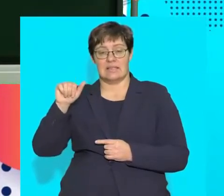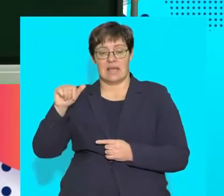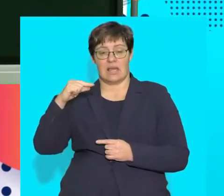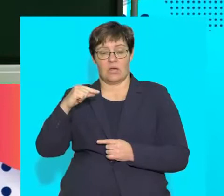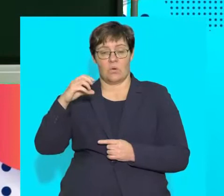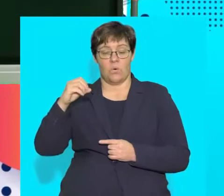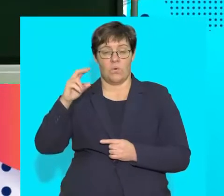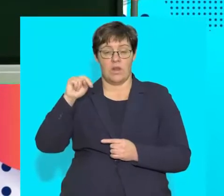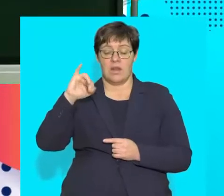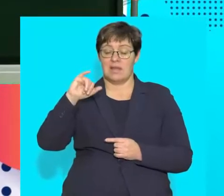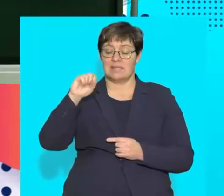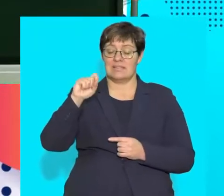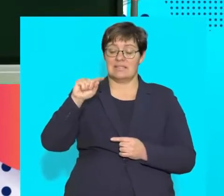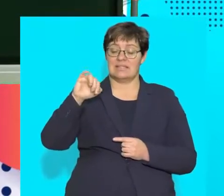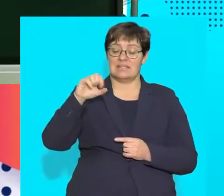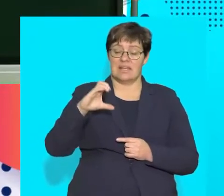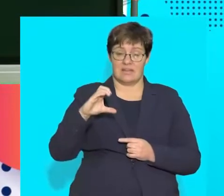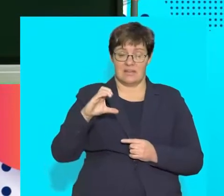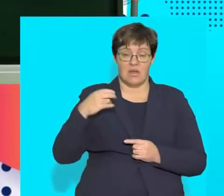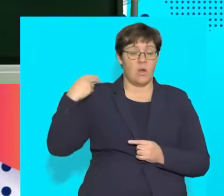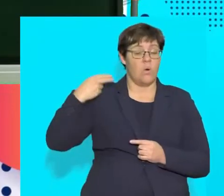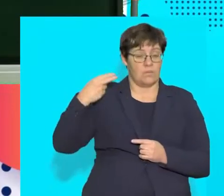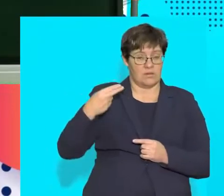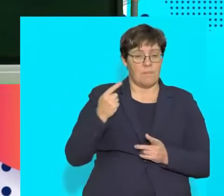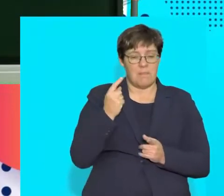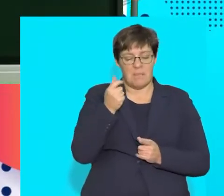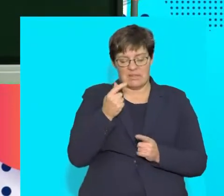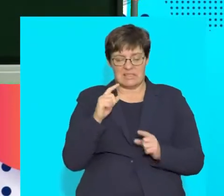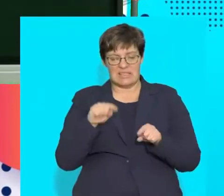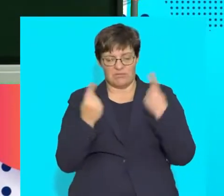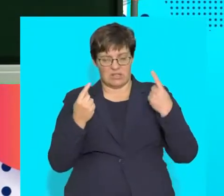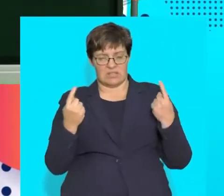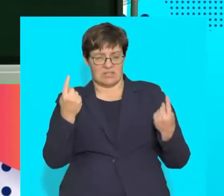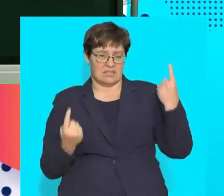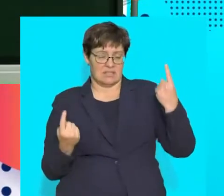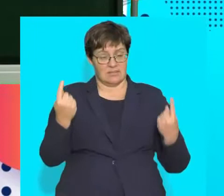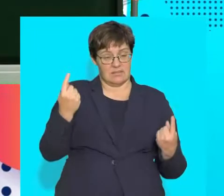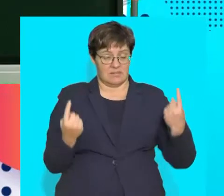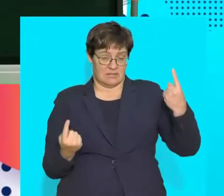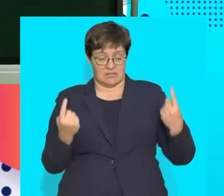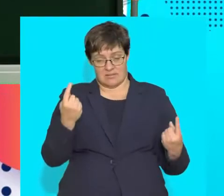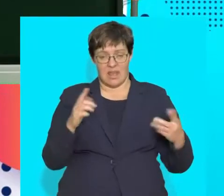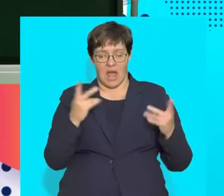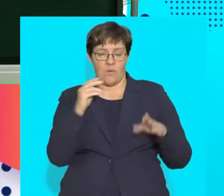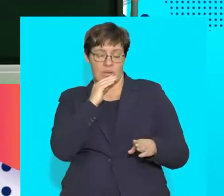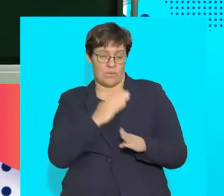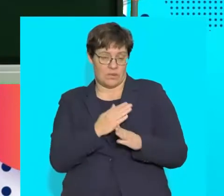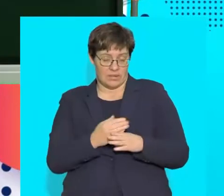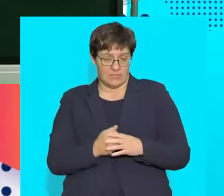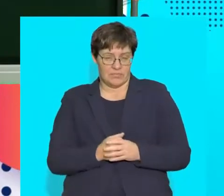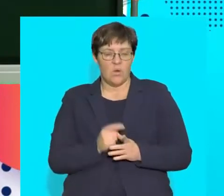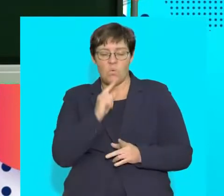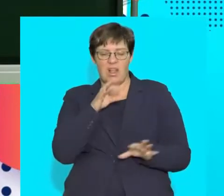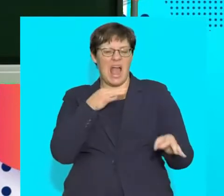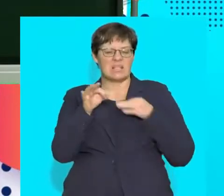called antagonistic hormones, where they function slightly different to the way they are meant to function.